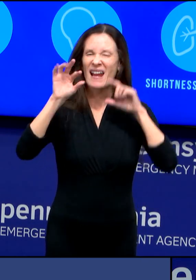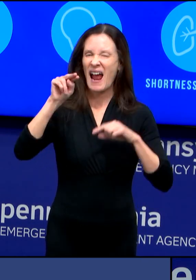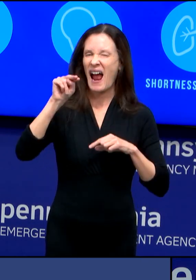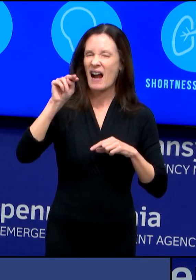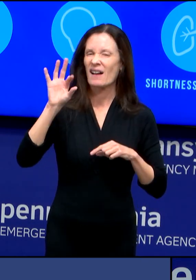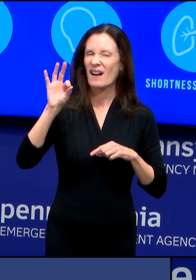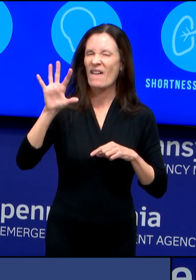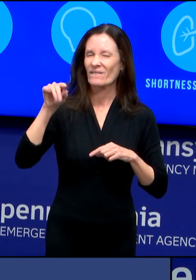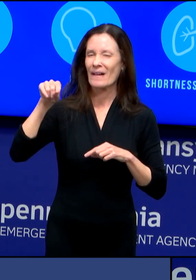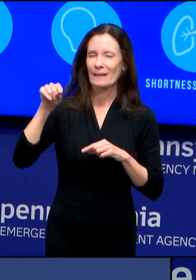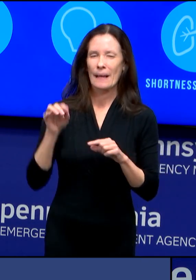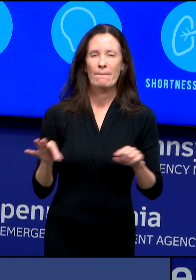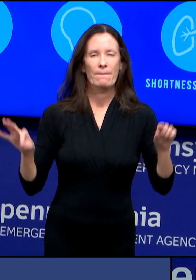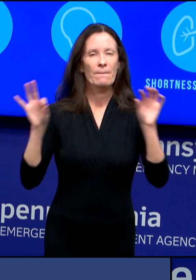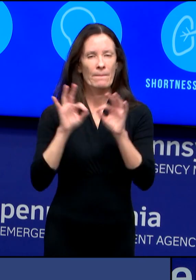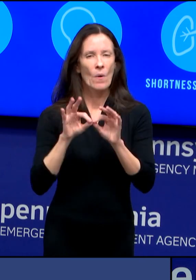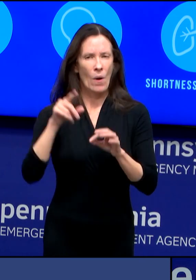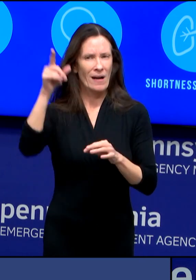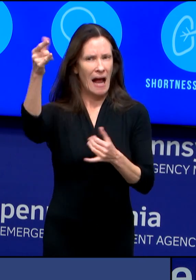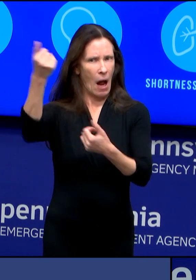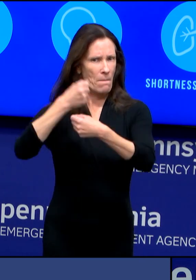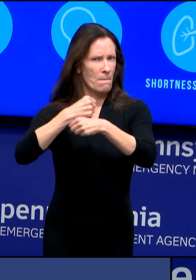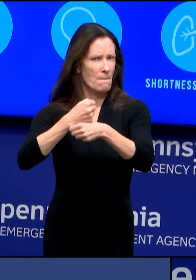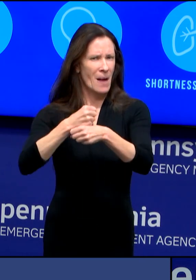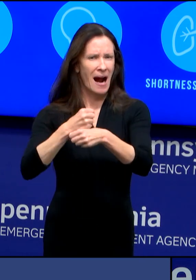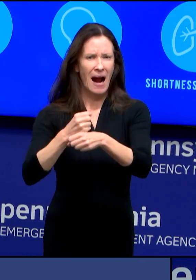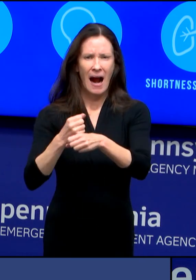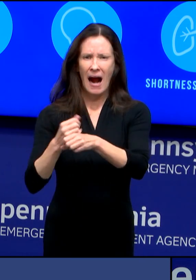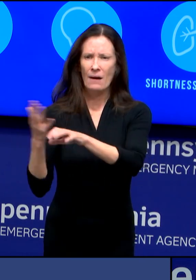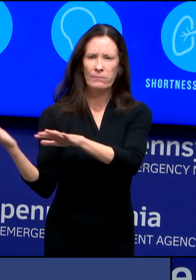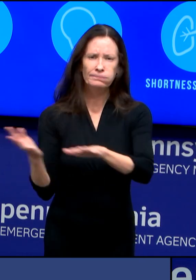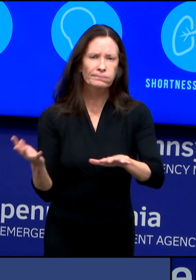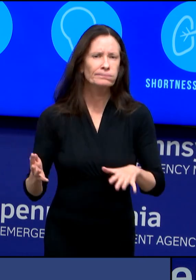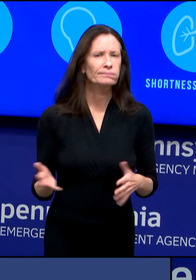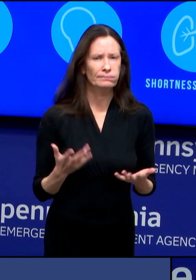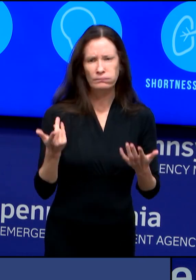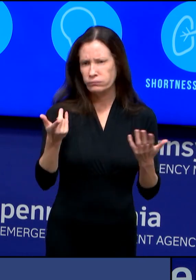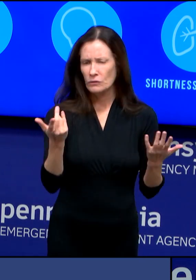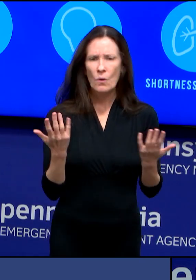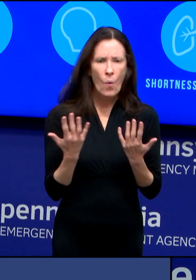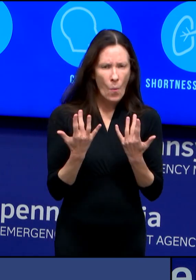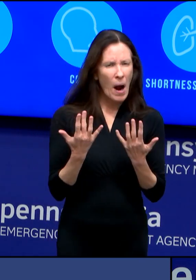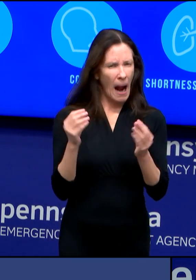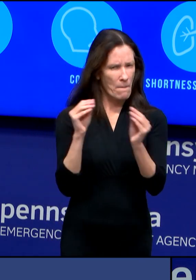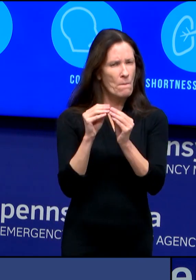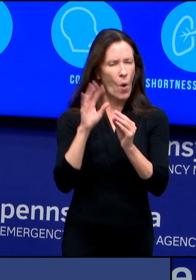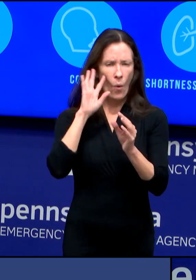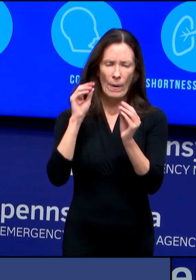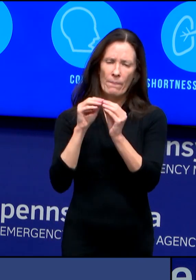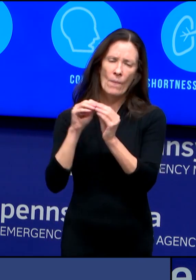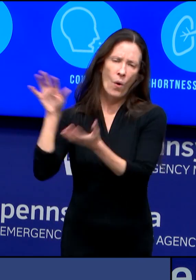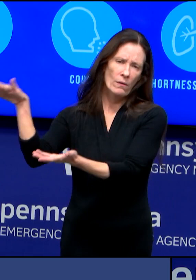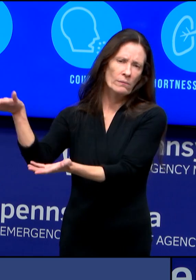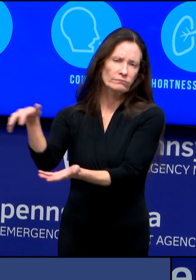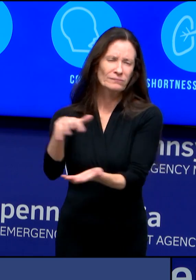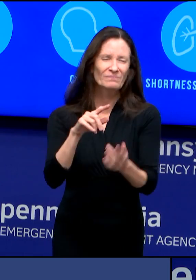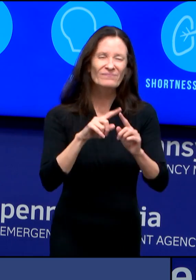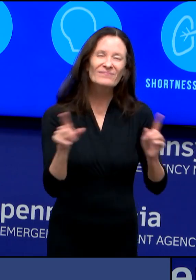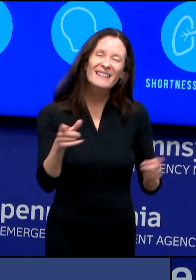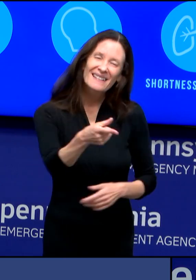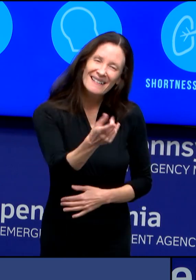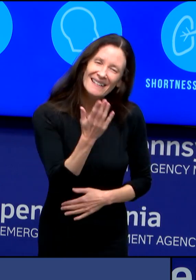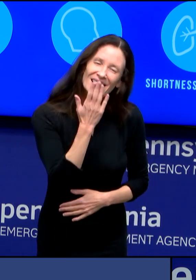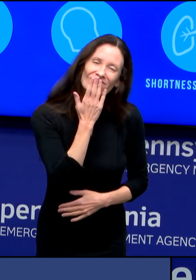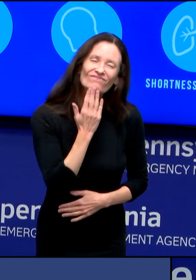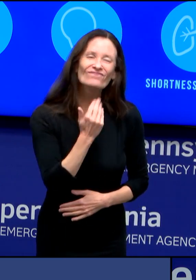in manufacturing, etc. So although it is wonderful that people are trying to give their home masks to